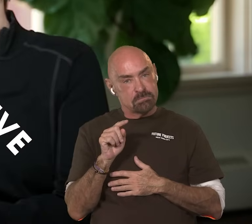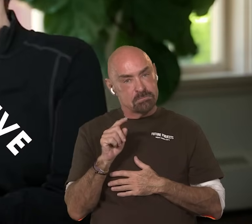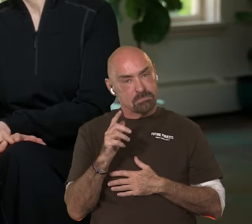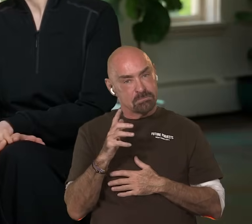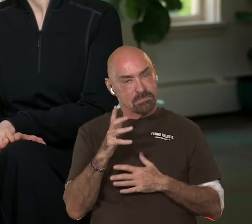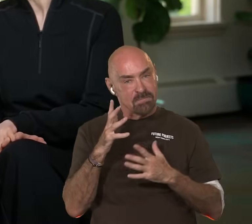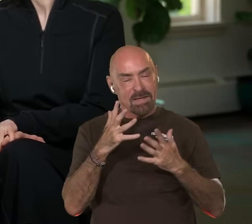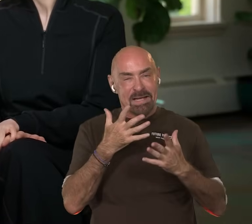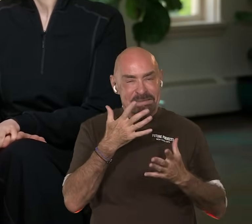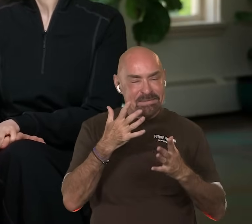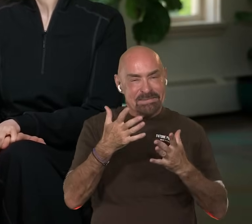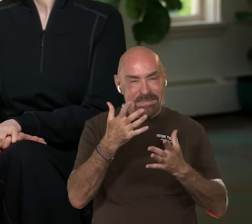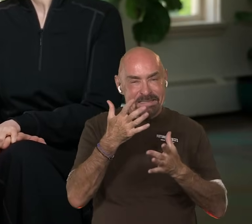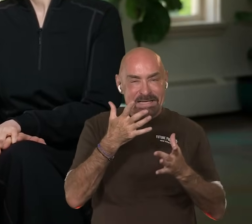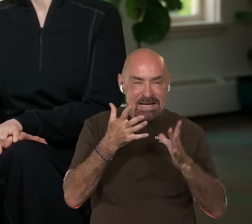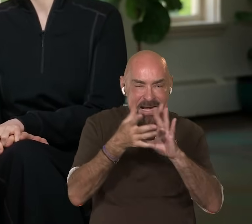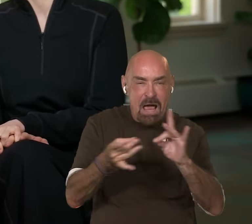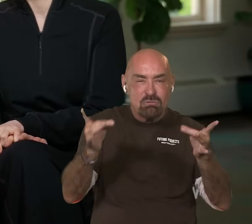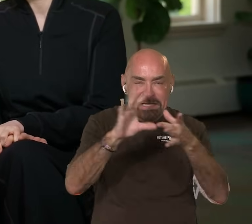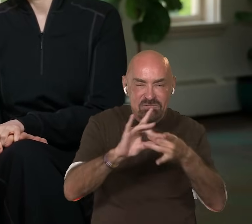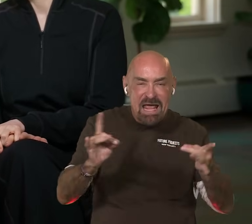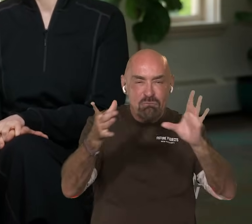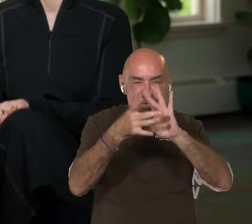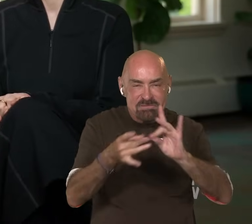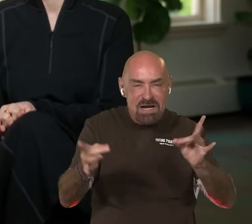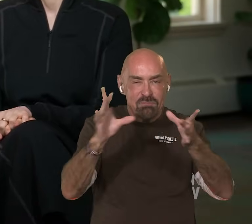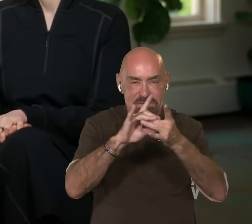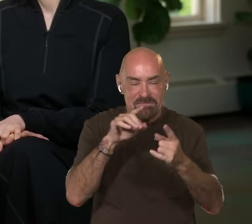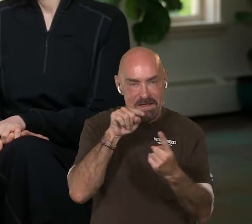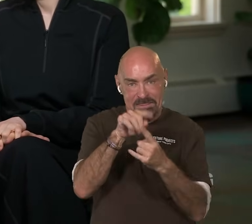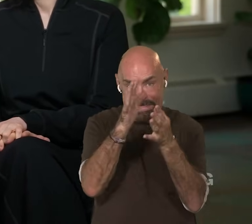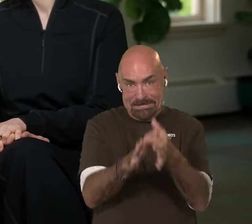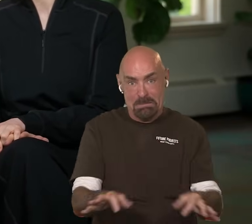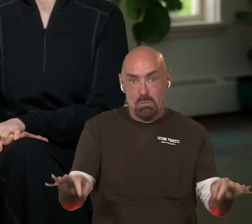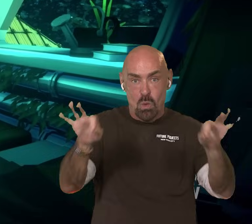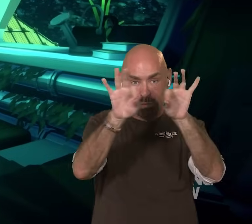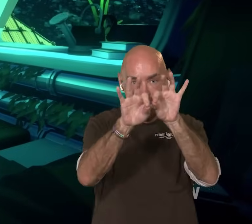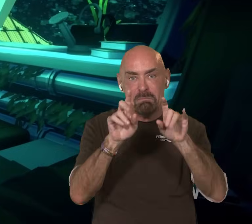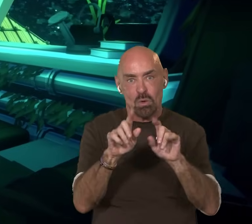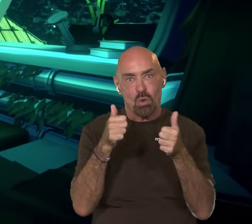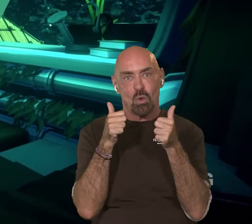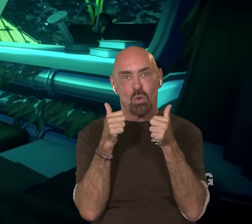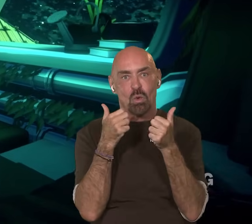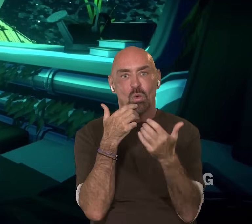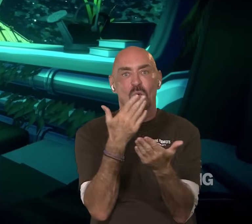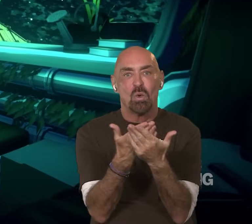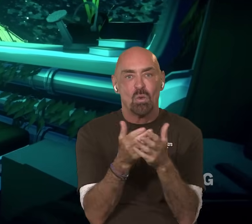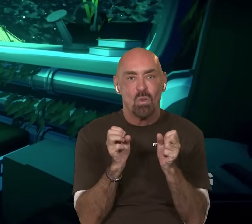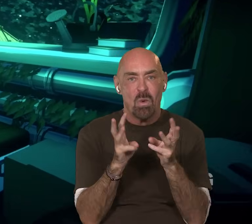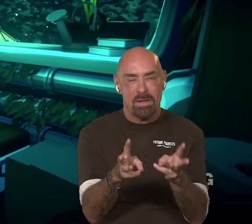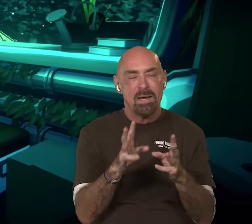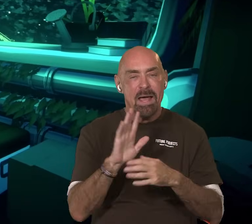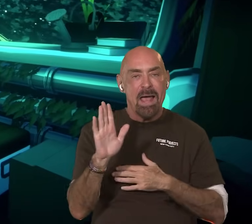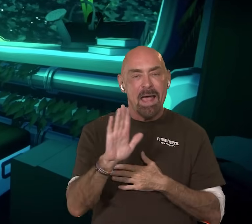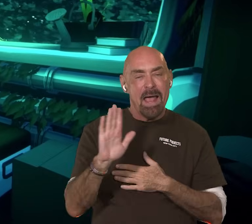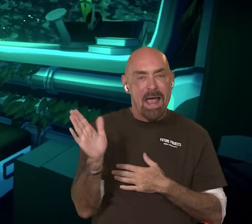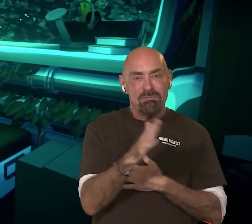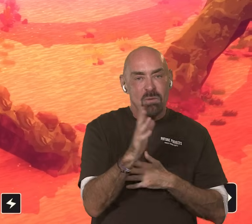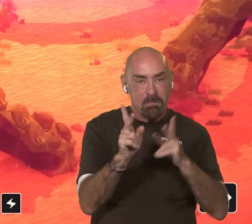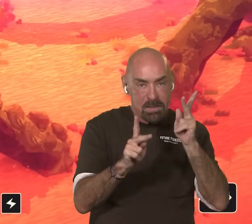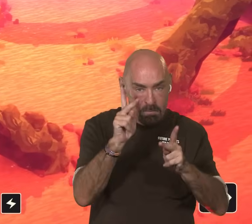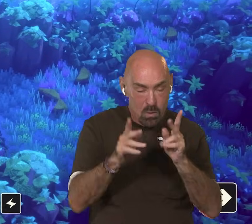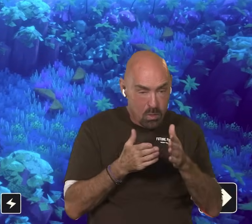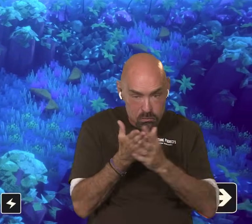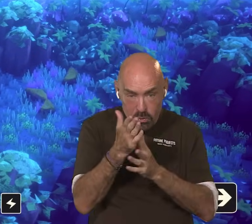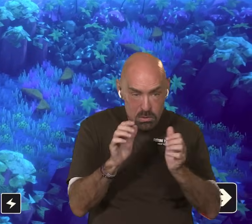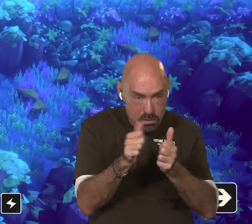narrative, kicking and screaming. but in a good way. In a good way. Where rather than, just like, everyone's gonna play through the